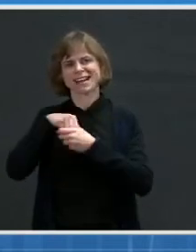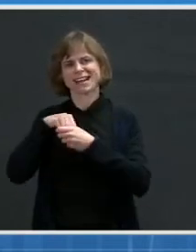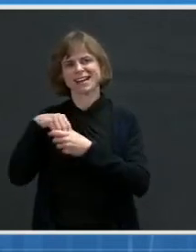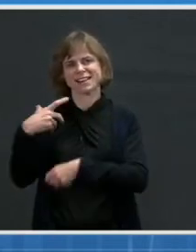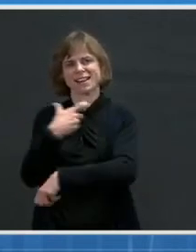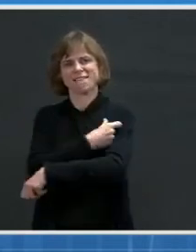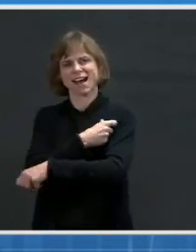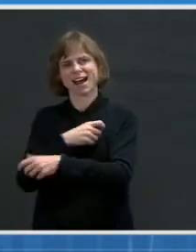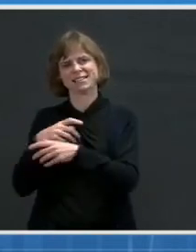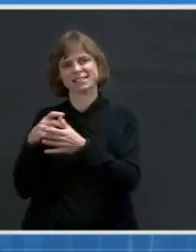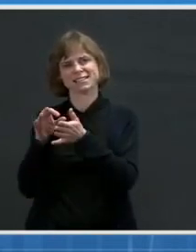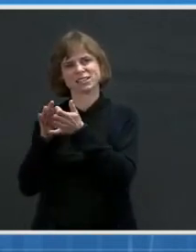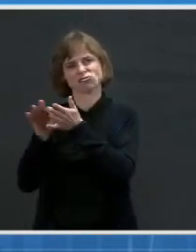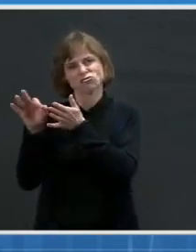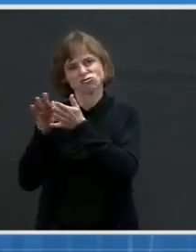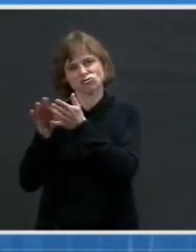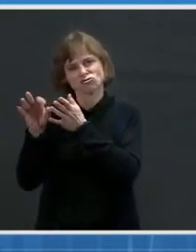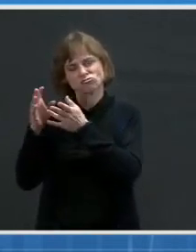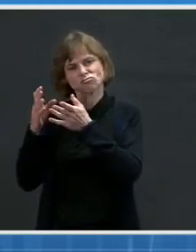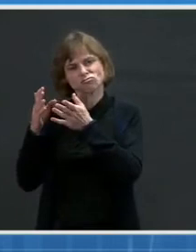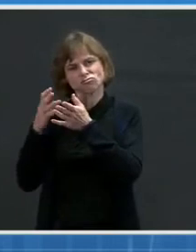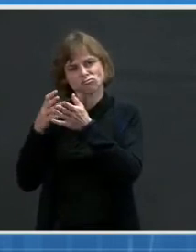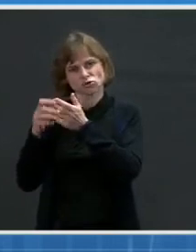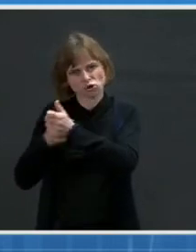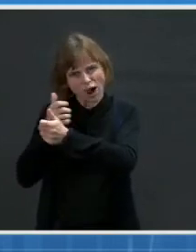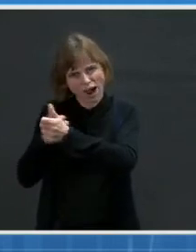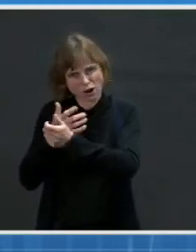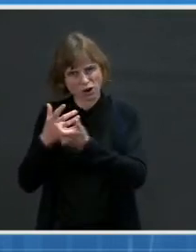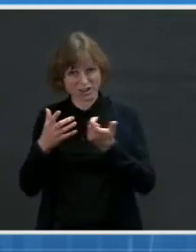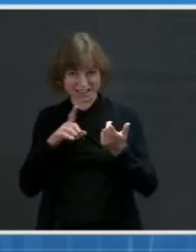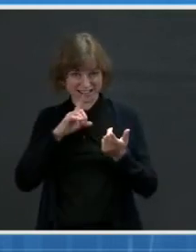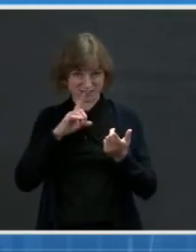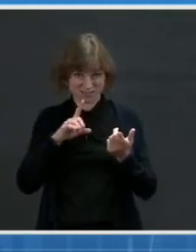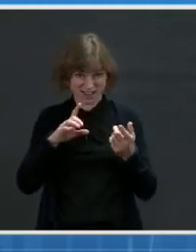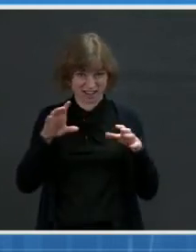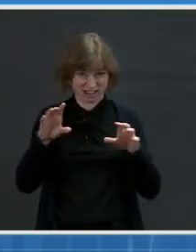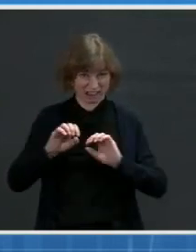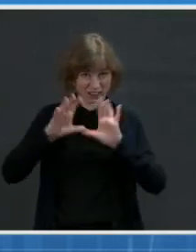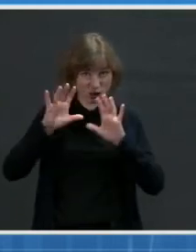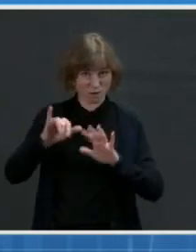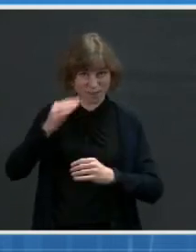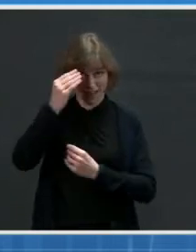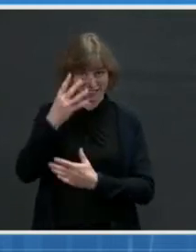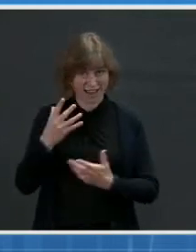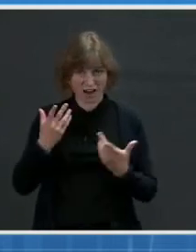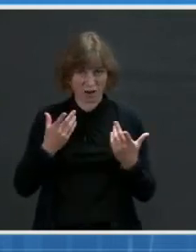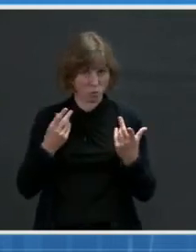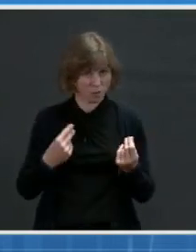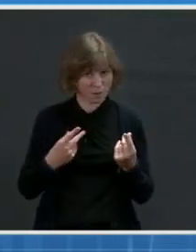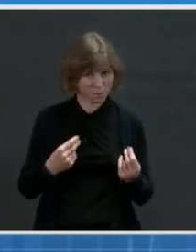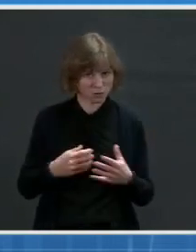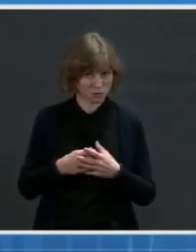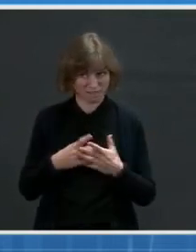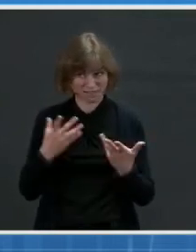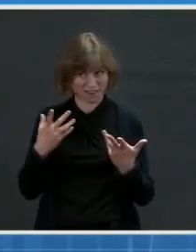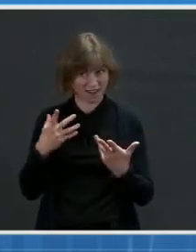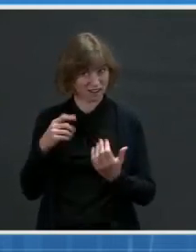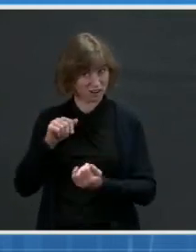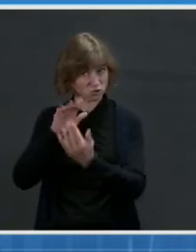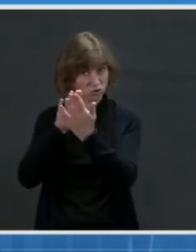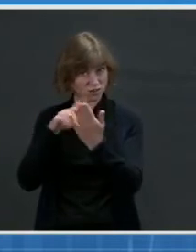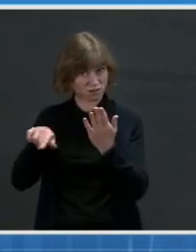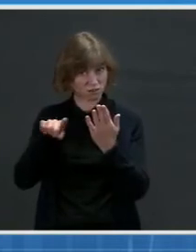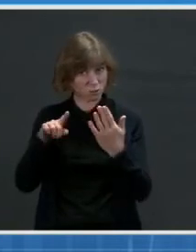have been any steps to clear up that data, whether those concerns have been dealt with, and what the issue